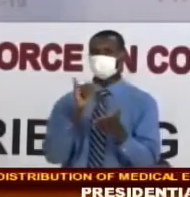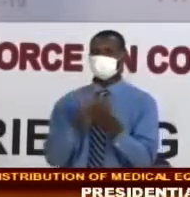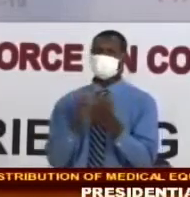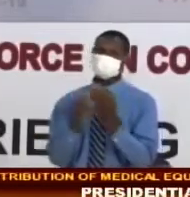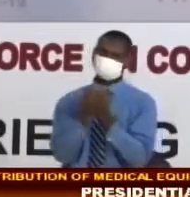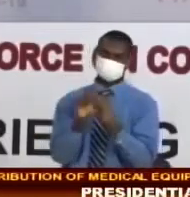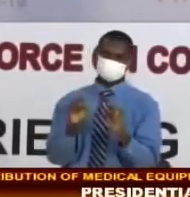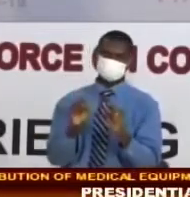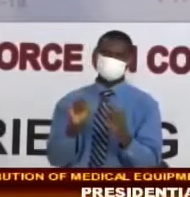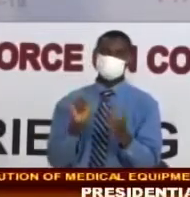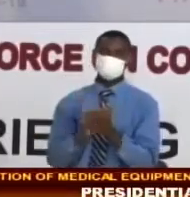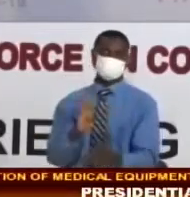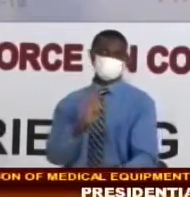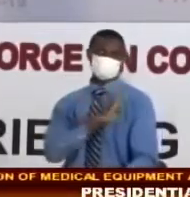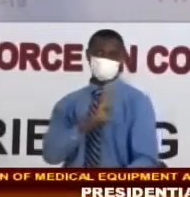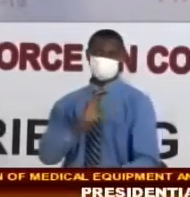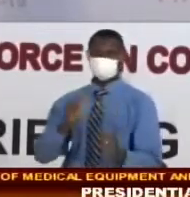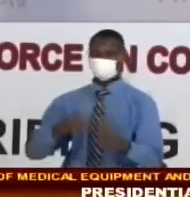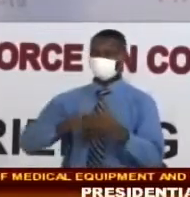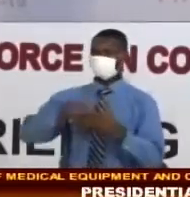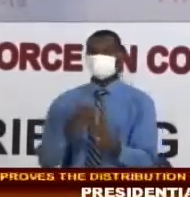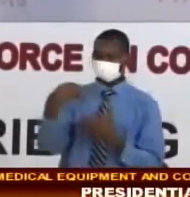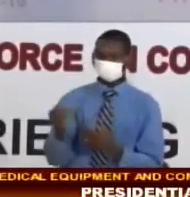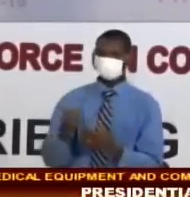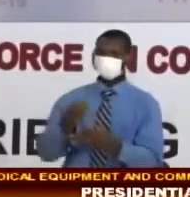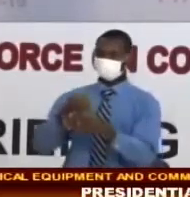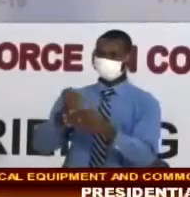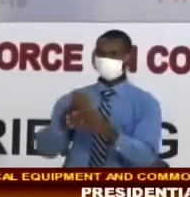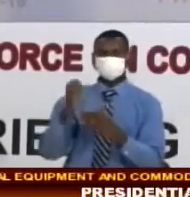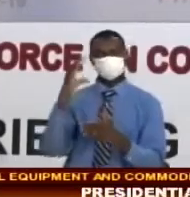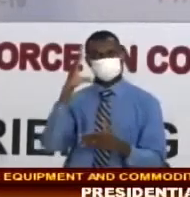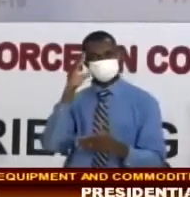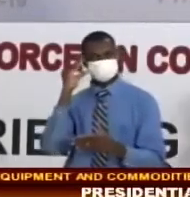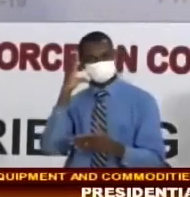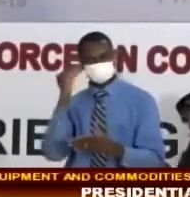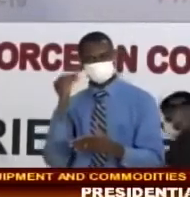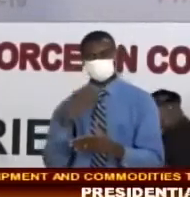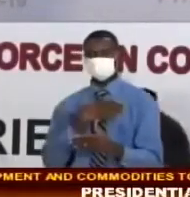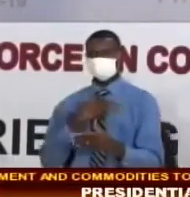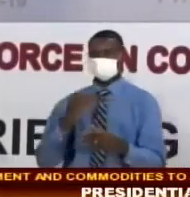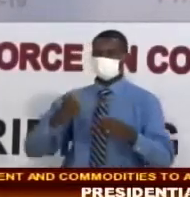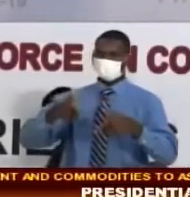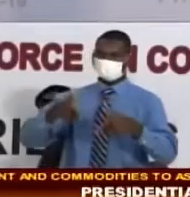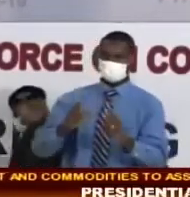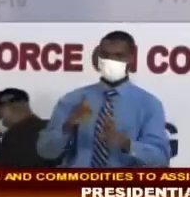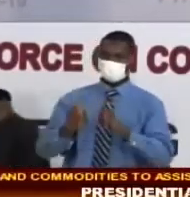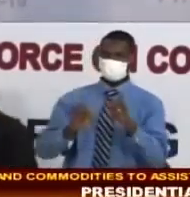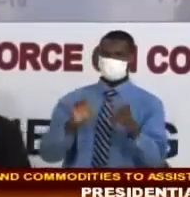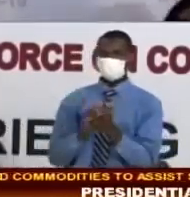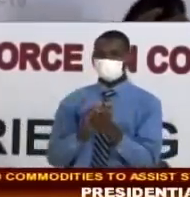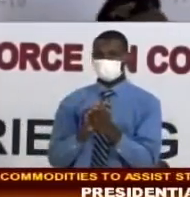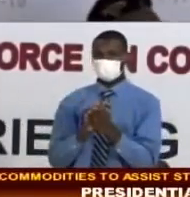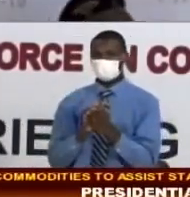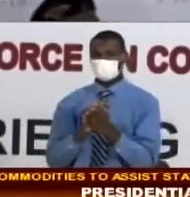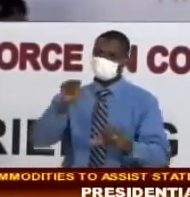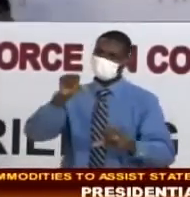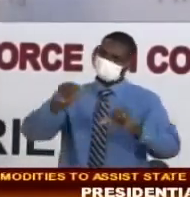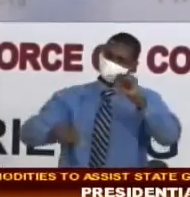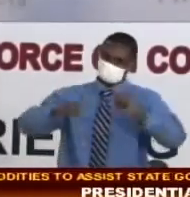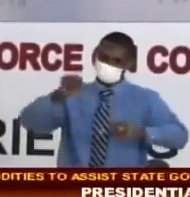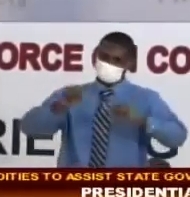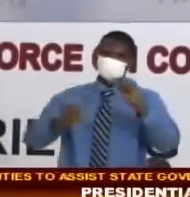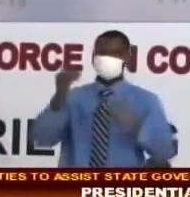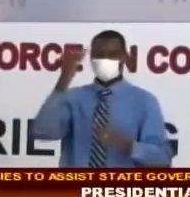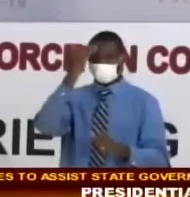enough to come out to share their experiences and let the doubting Thomases know that